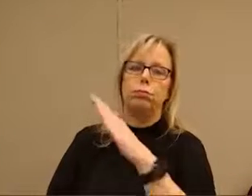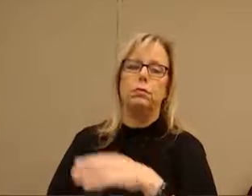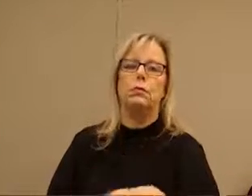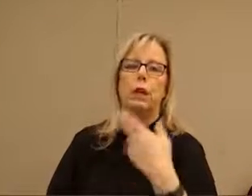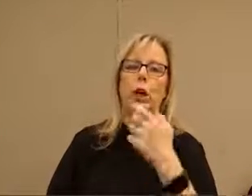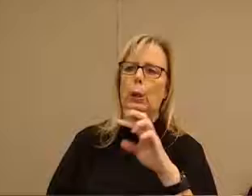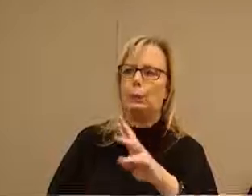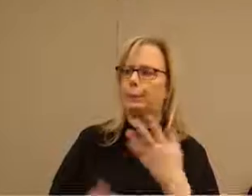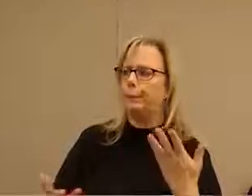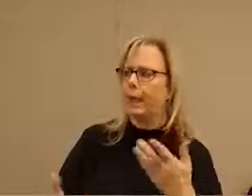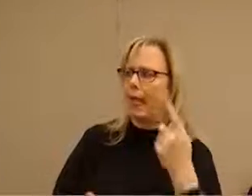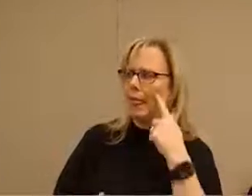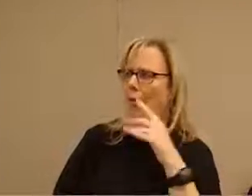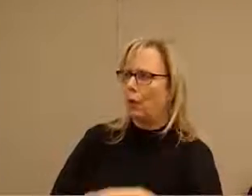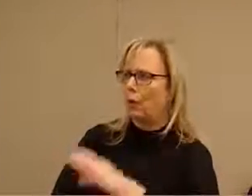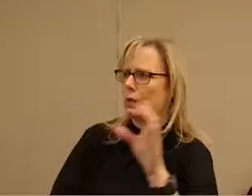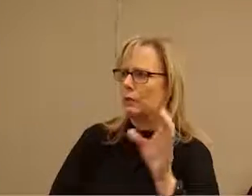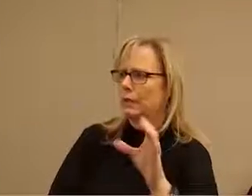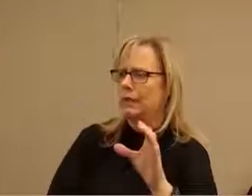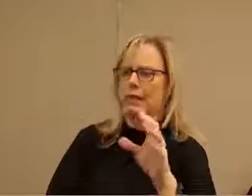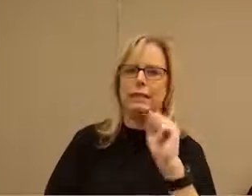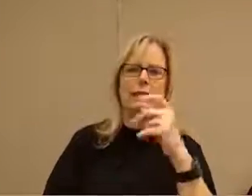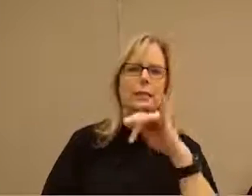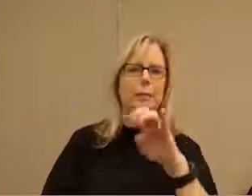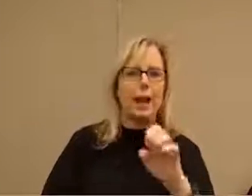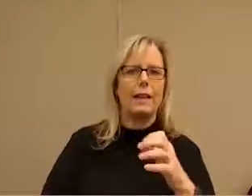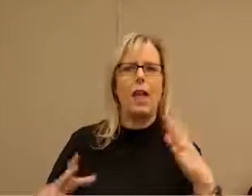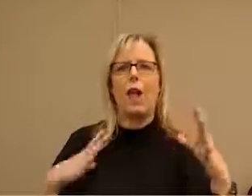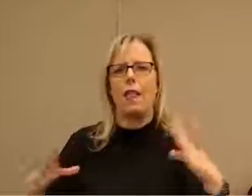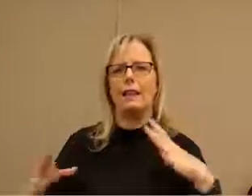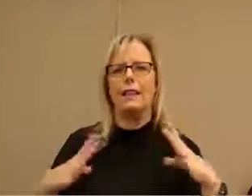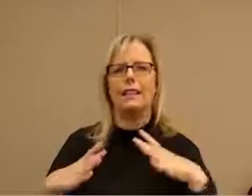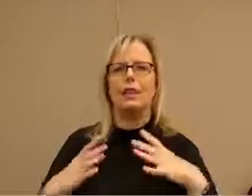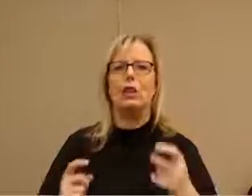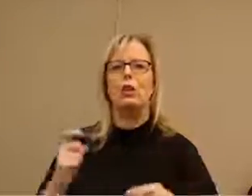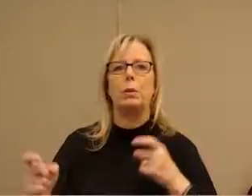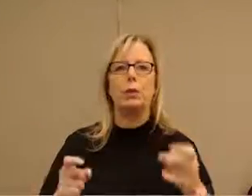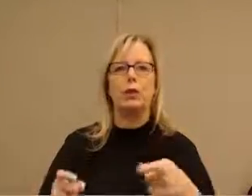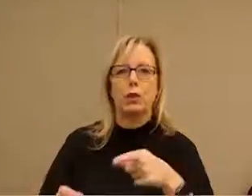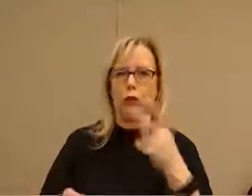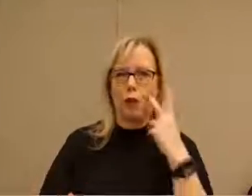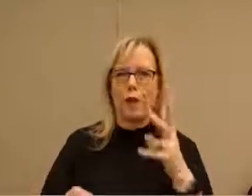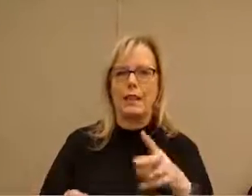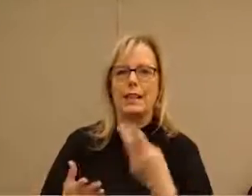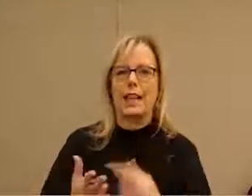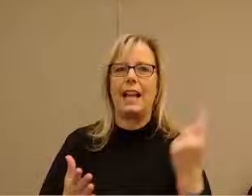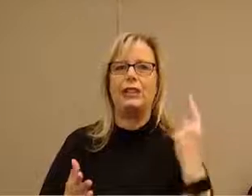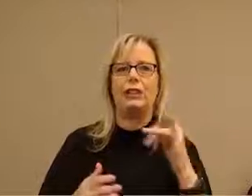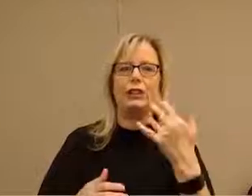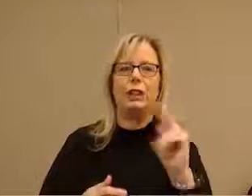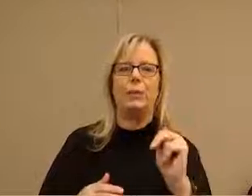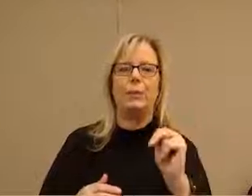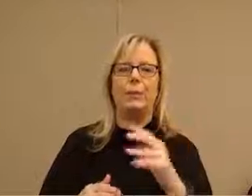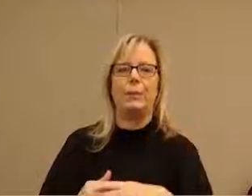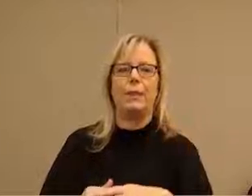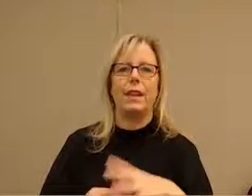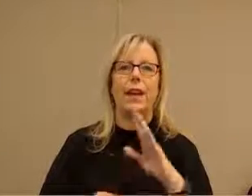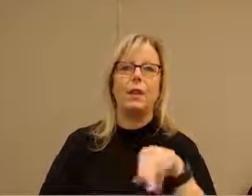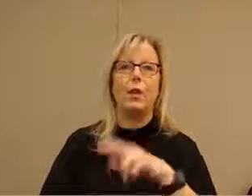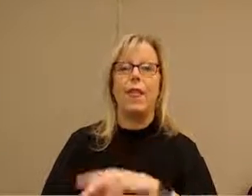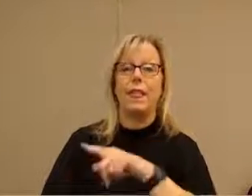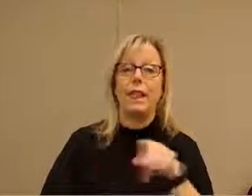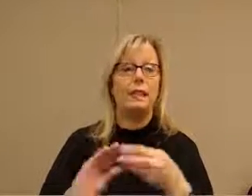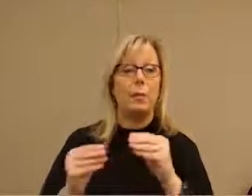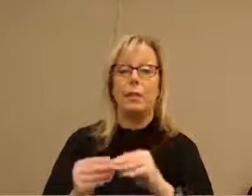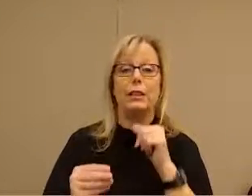I think the Christmas spike, the holidays, I think are contributing. We saw this last January. And of course, these